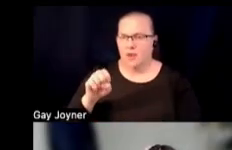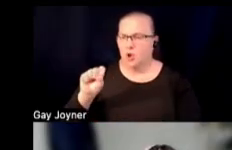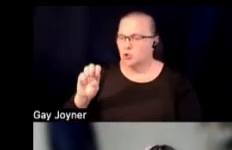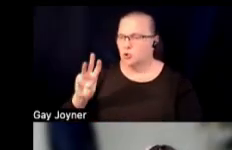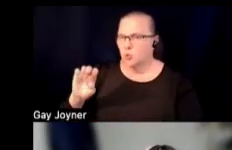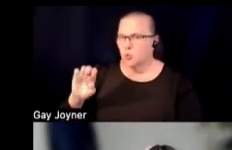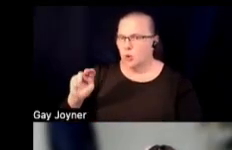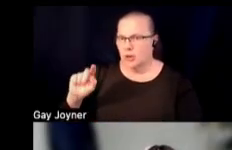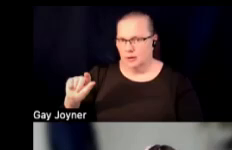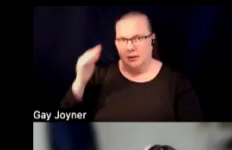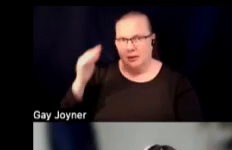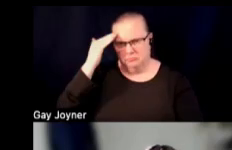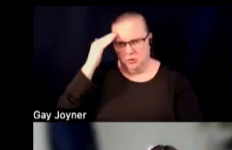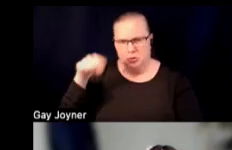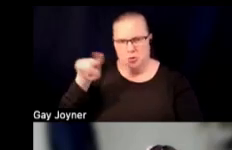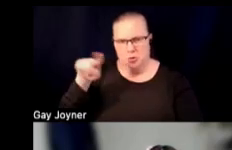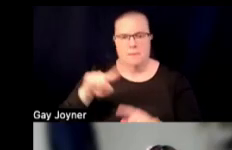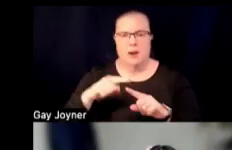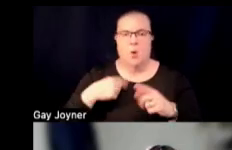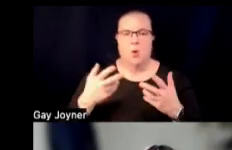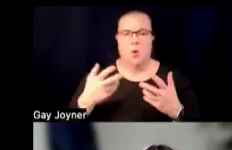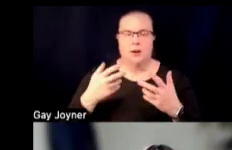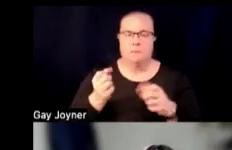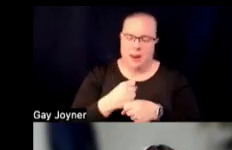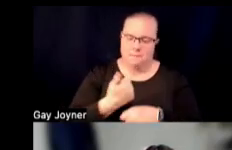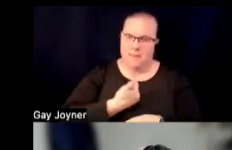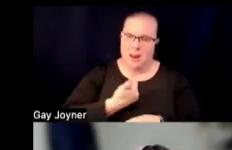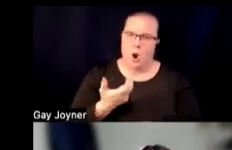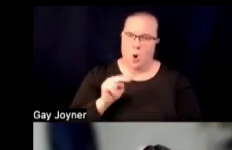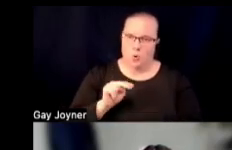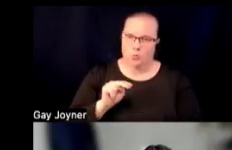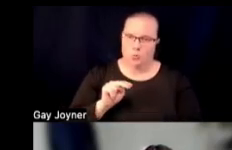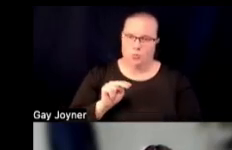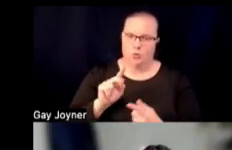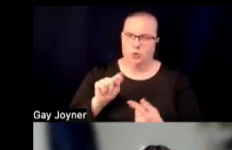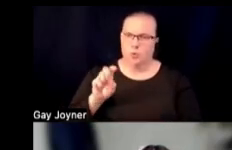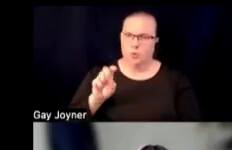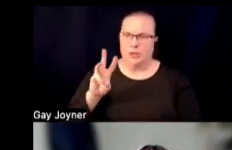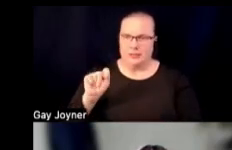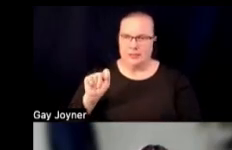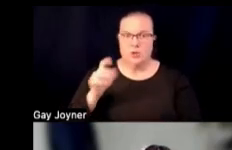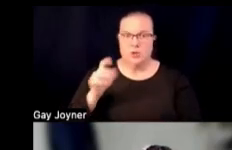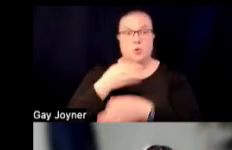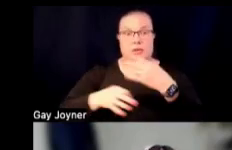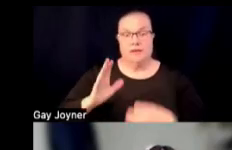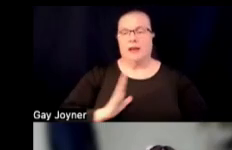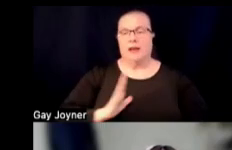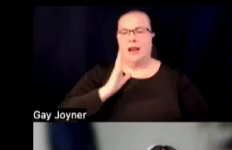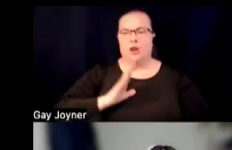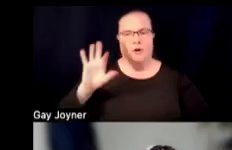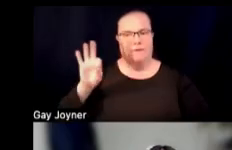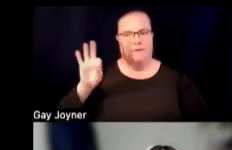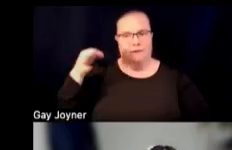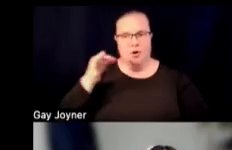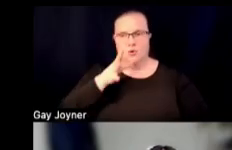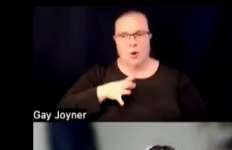know. But I wanted to make my own twist on it. So instead of a very elegant French woman swinging, I thought, why not make it